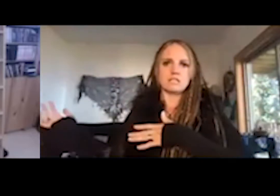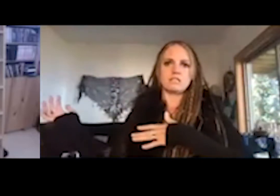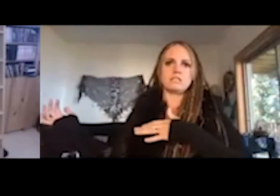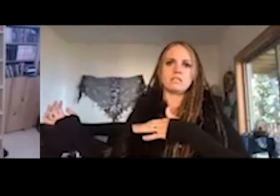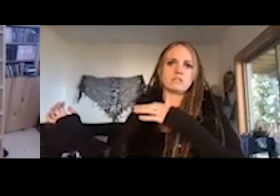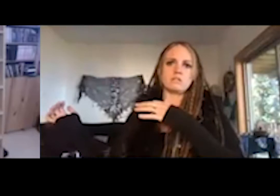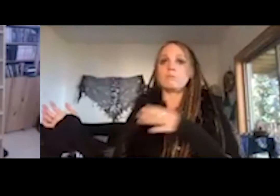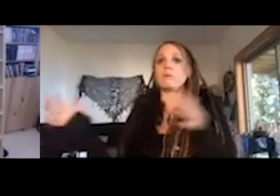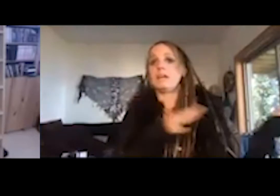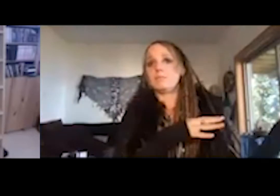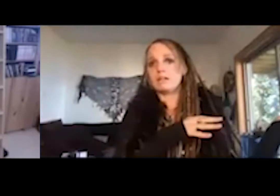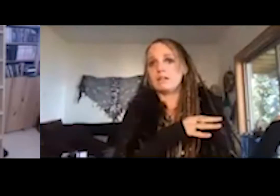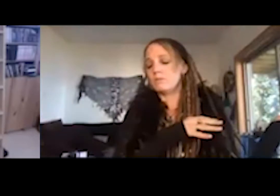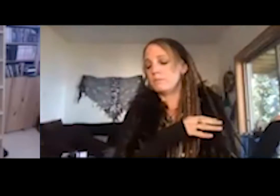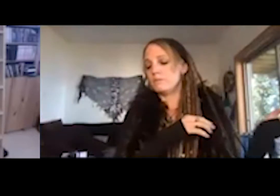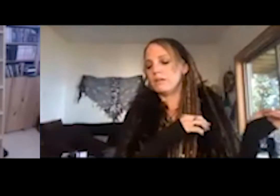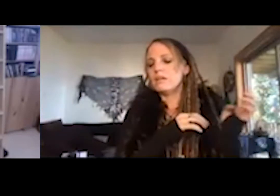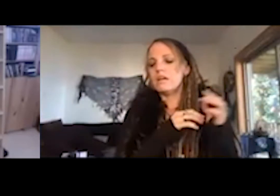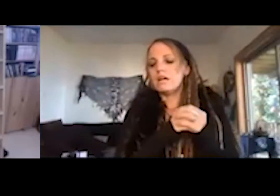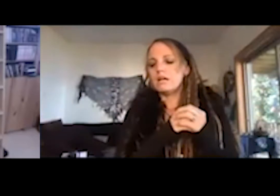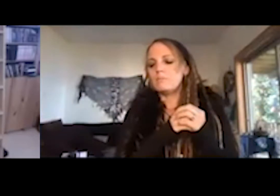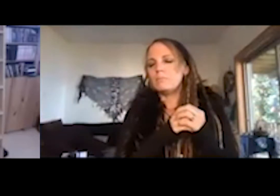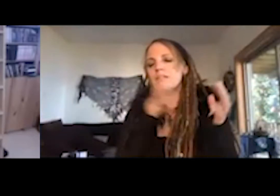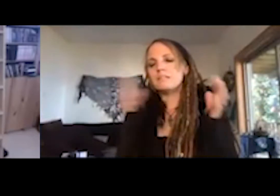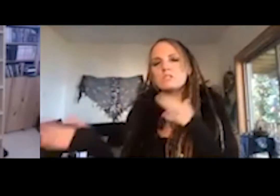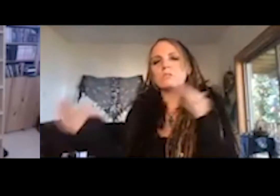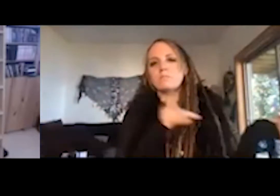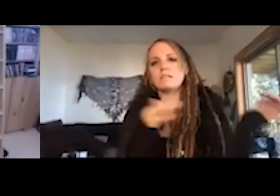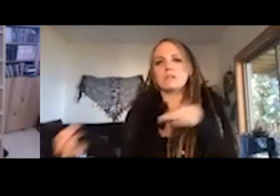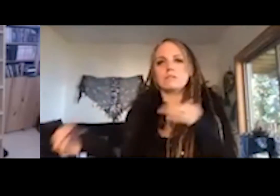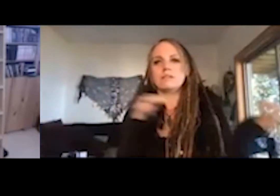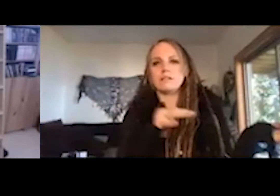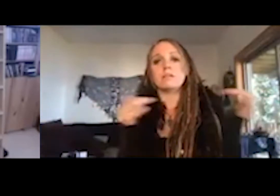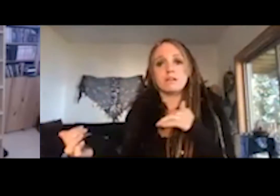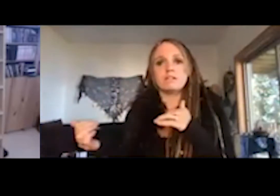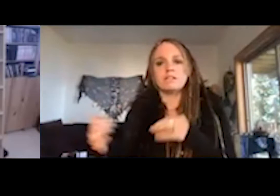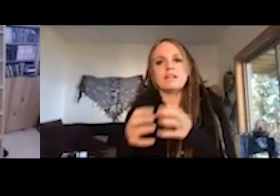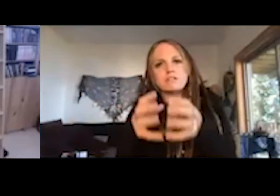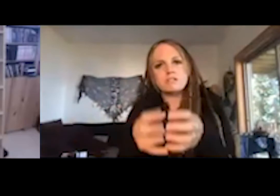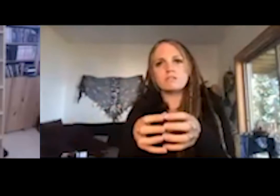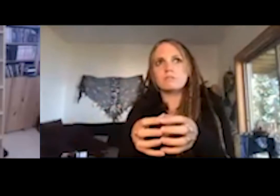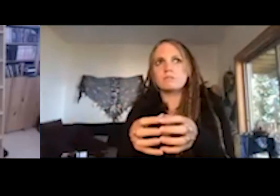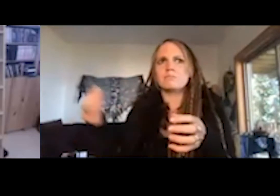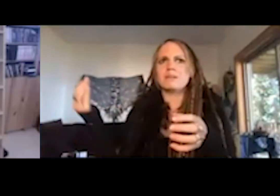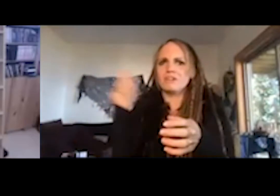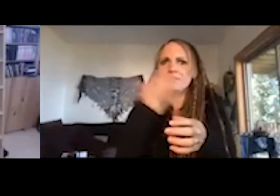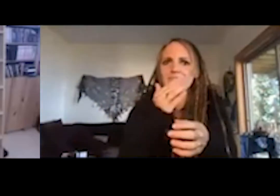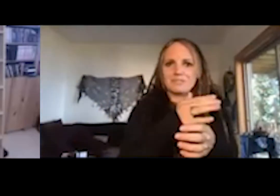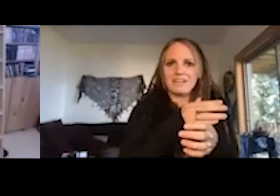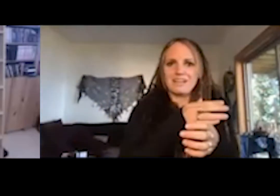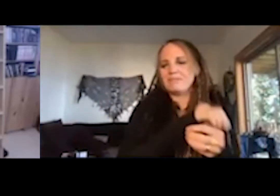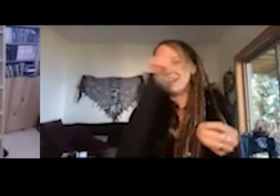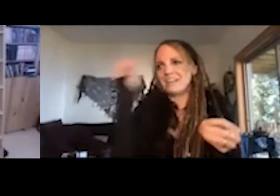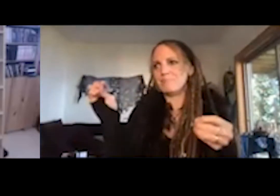into the desert one way and back home the other way. But it's a story about him going, coming, and going. And our story was really about going the